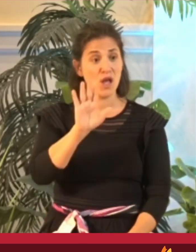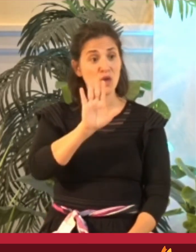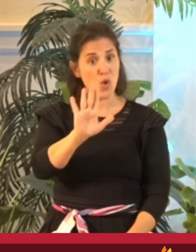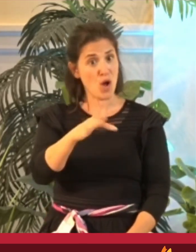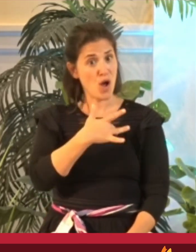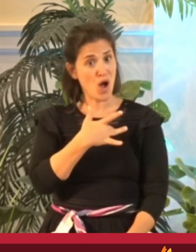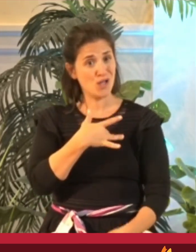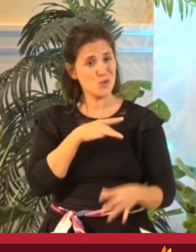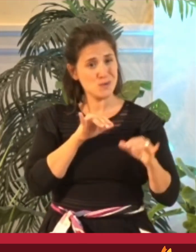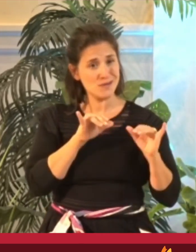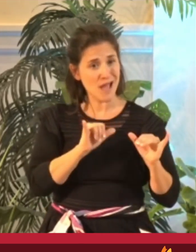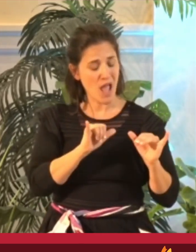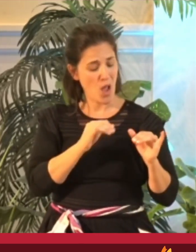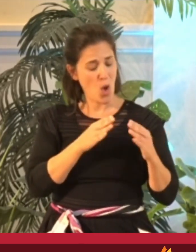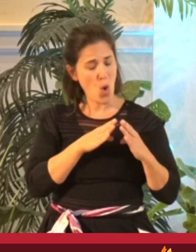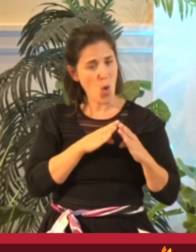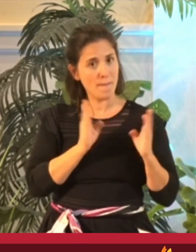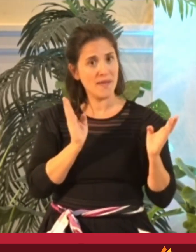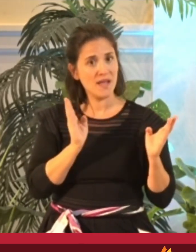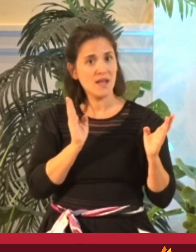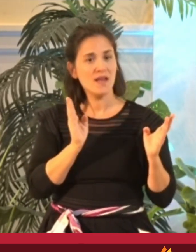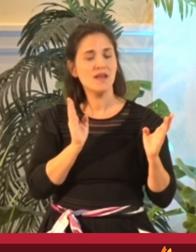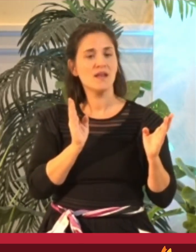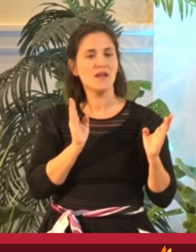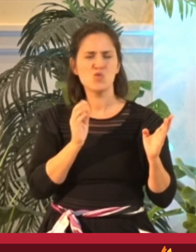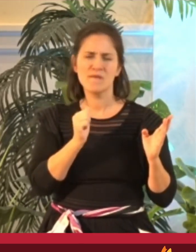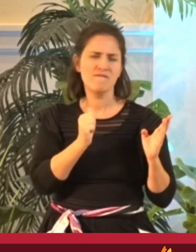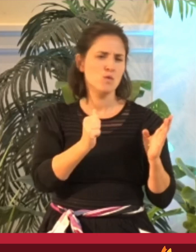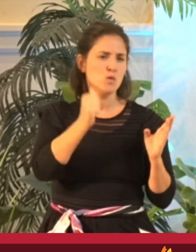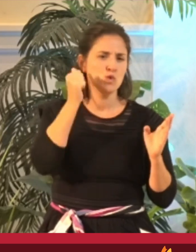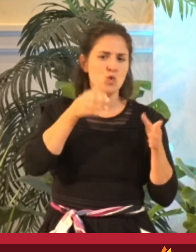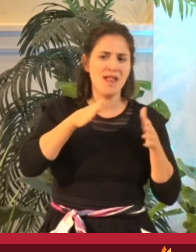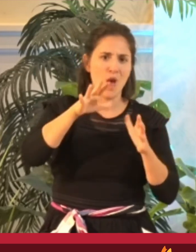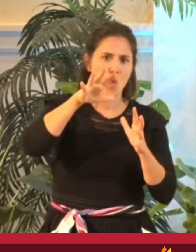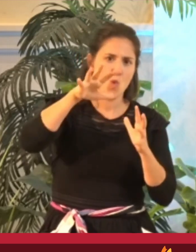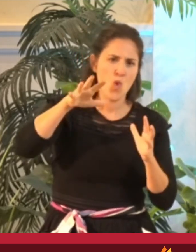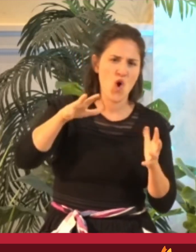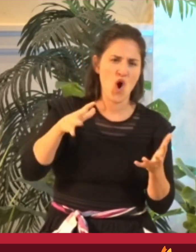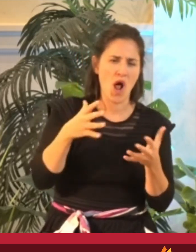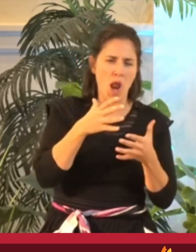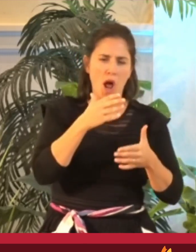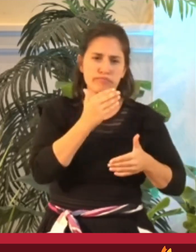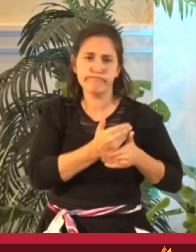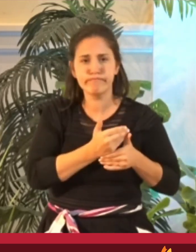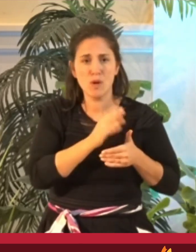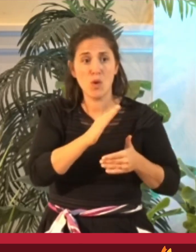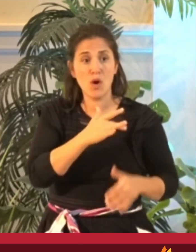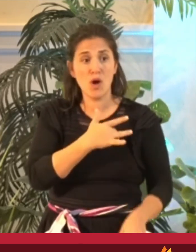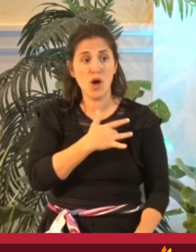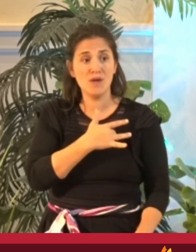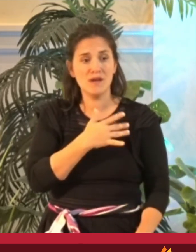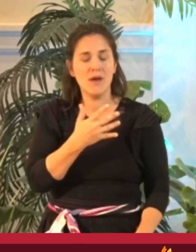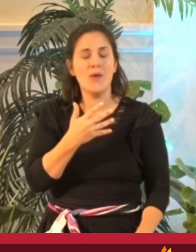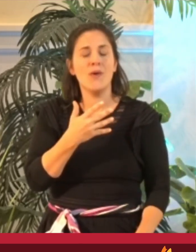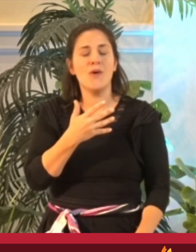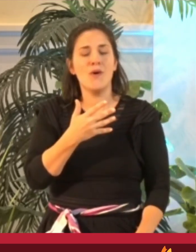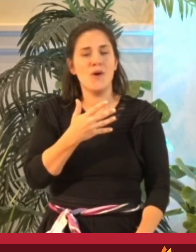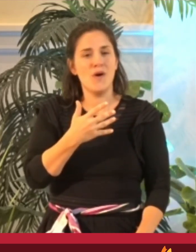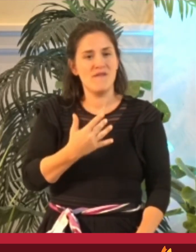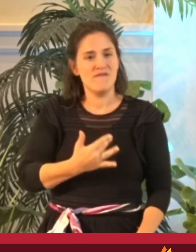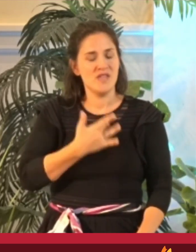and hardships make us indifferent, we fulfill something deep inside.